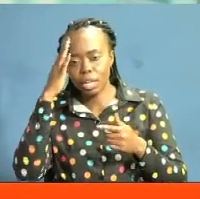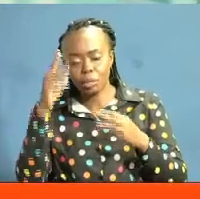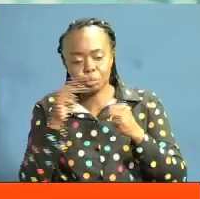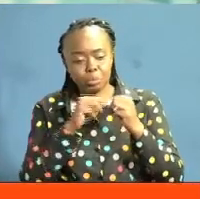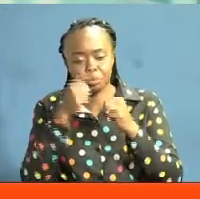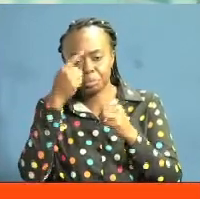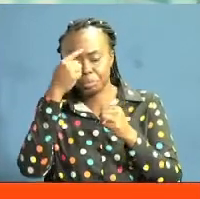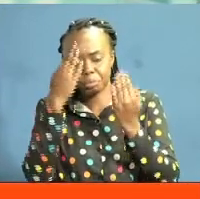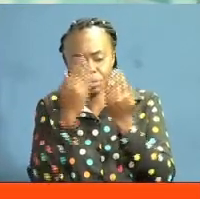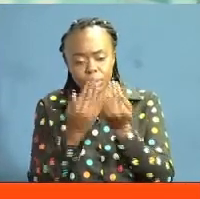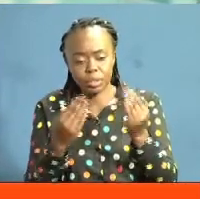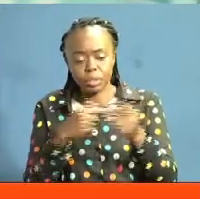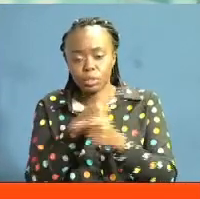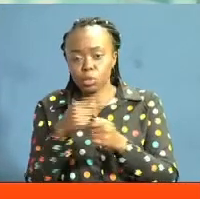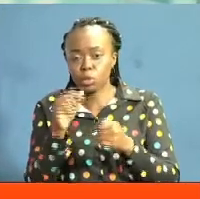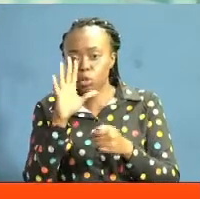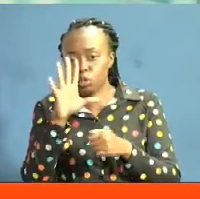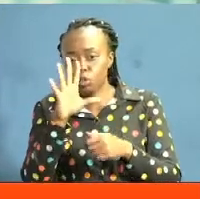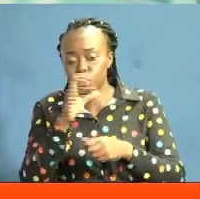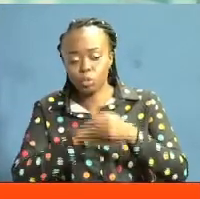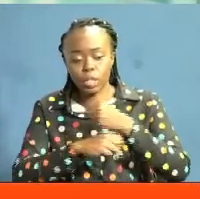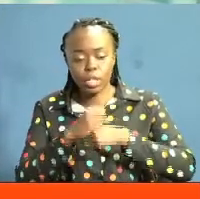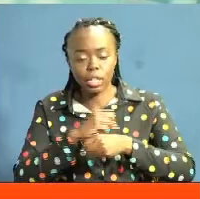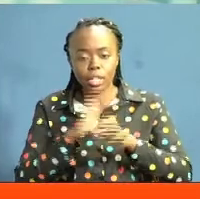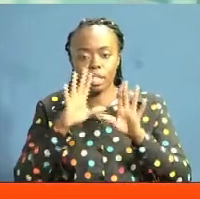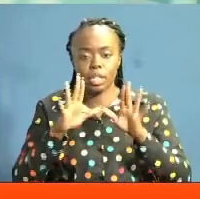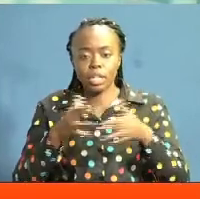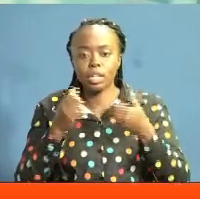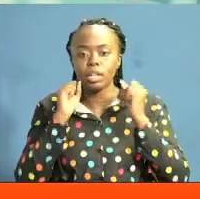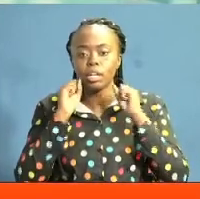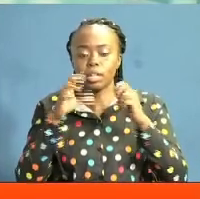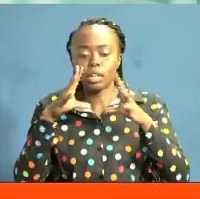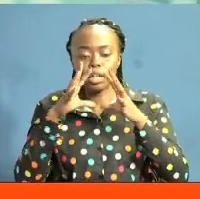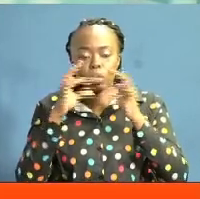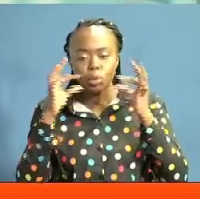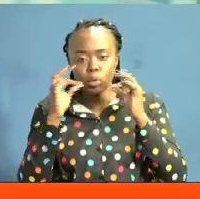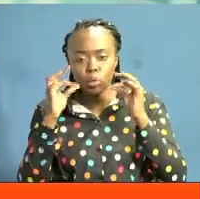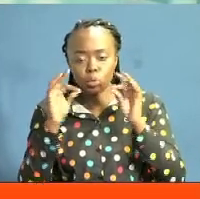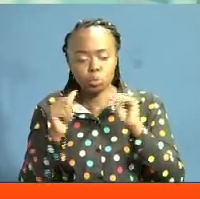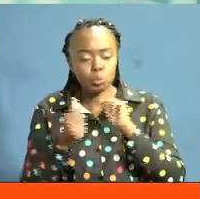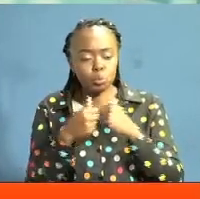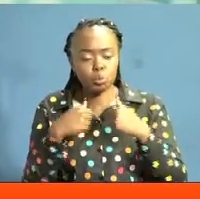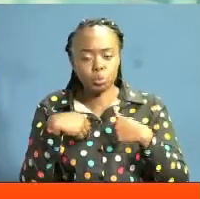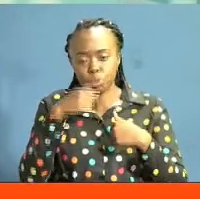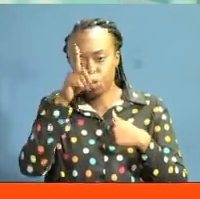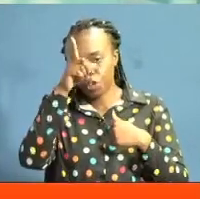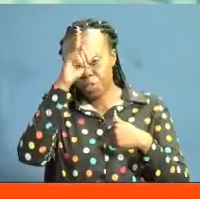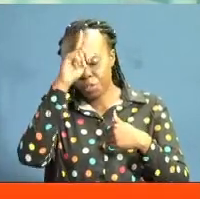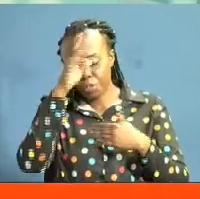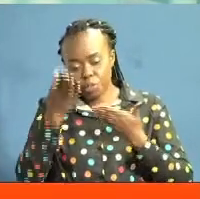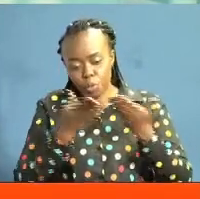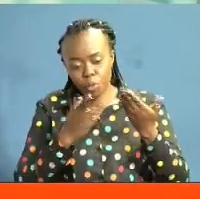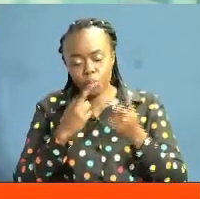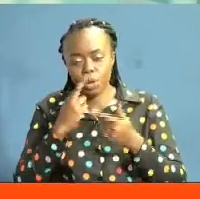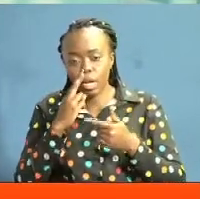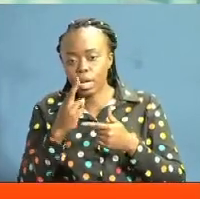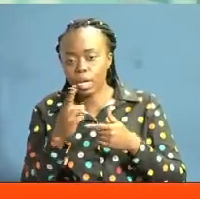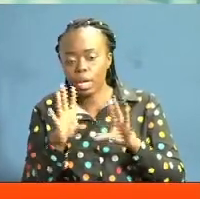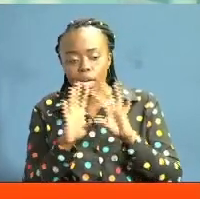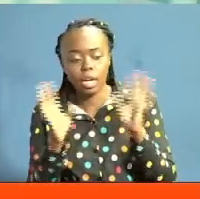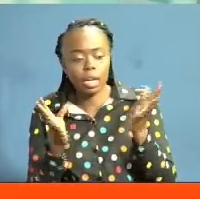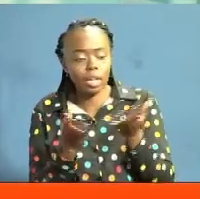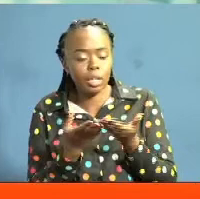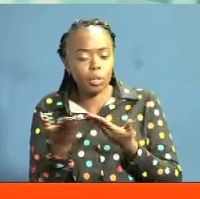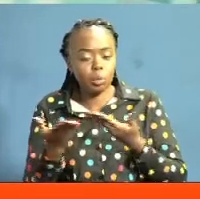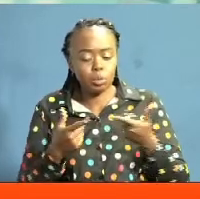the children that are only 5 years, how can they speak out? Mm-hmm. In that village where they are, in the community where